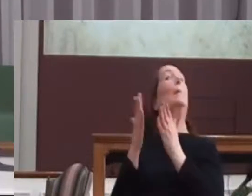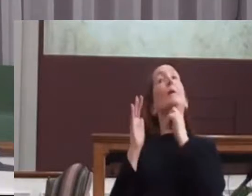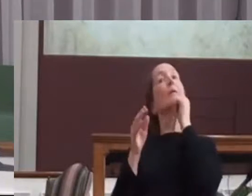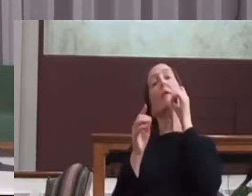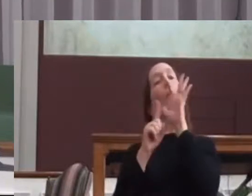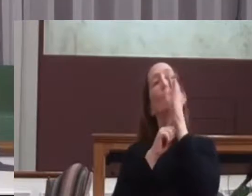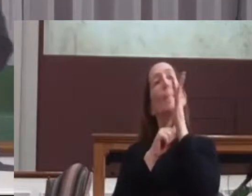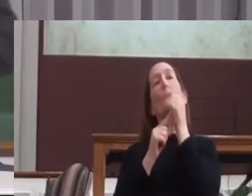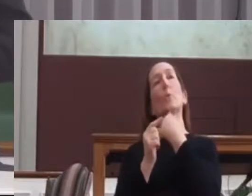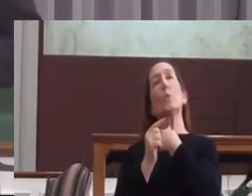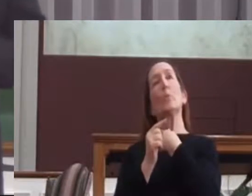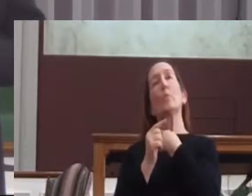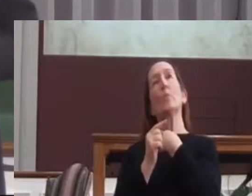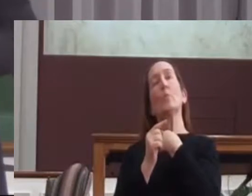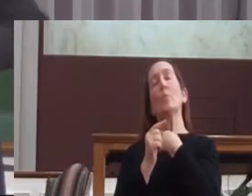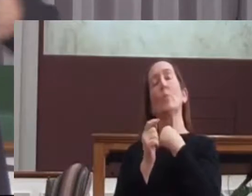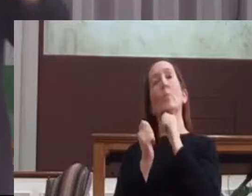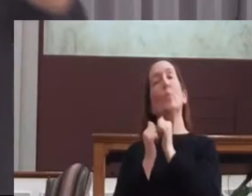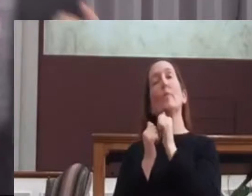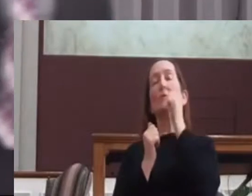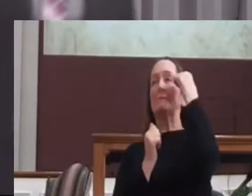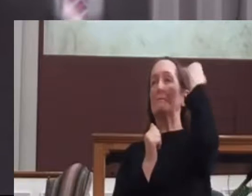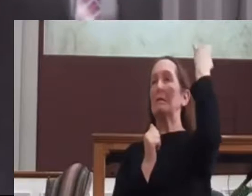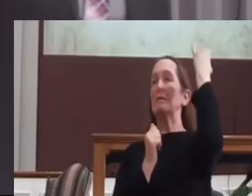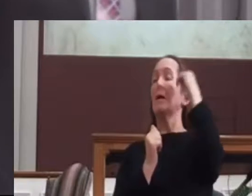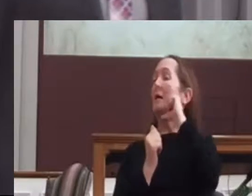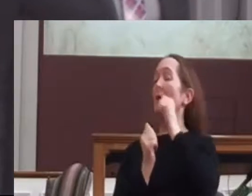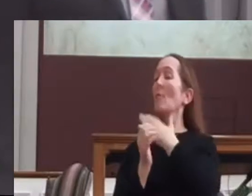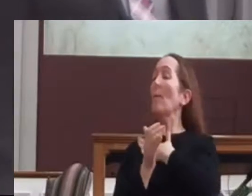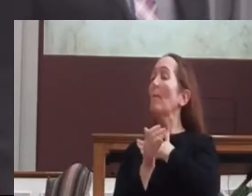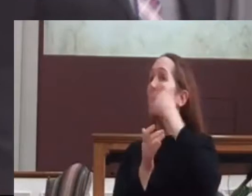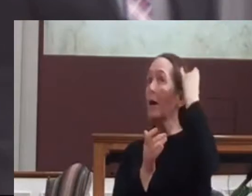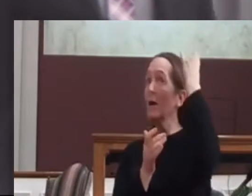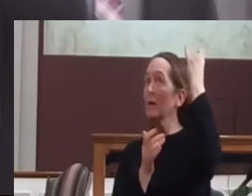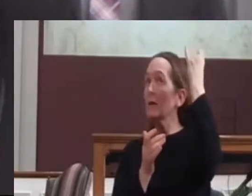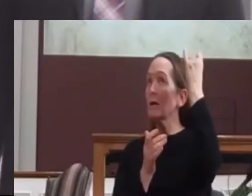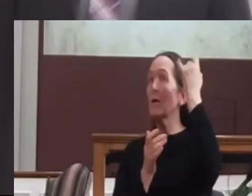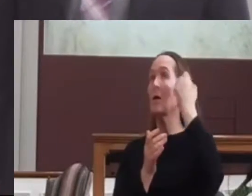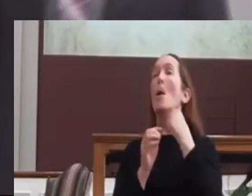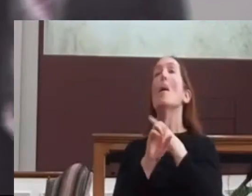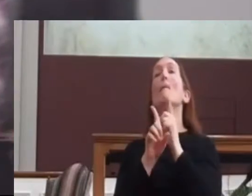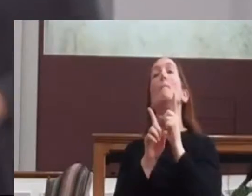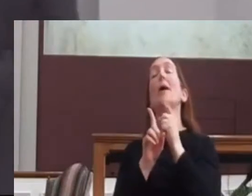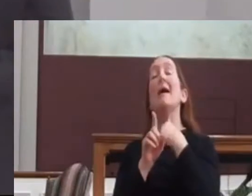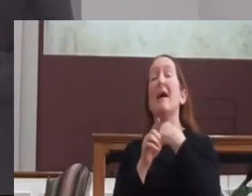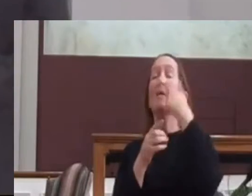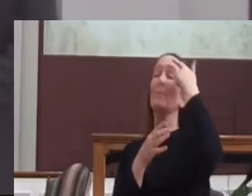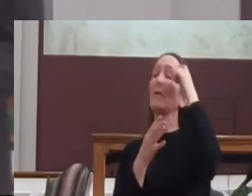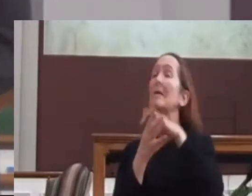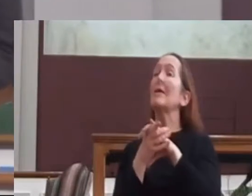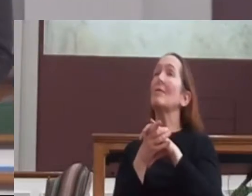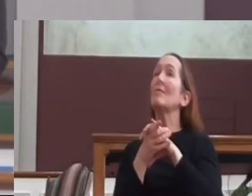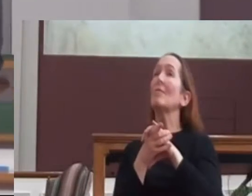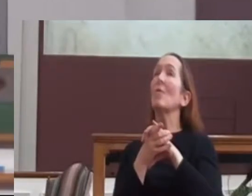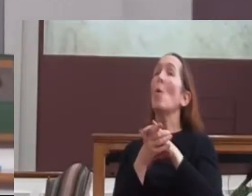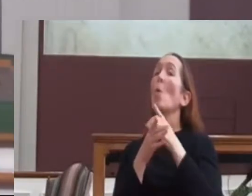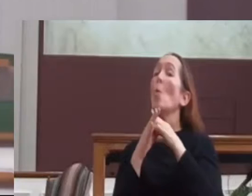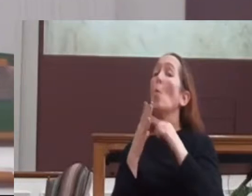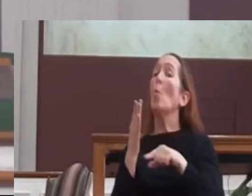Now, I know I may not be real popular with this thought, And it's really not my